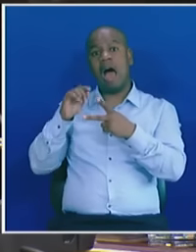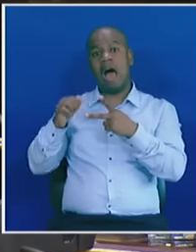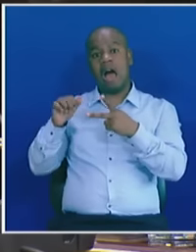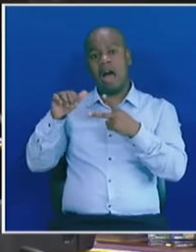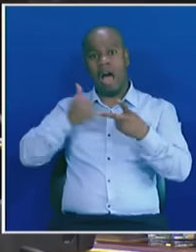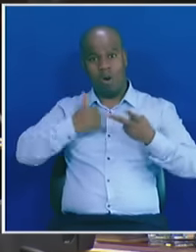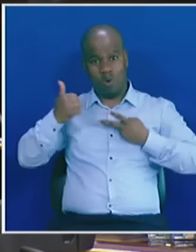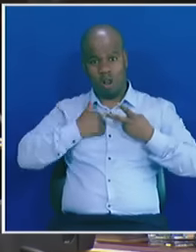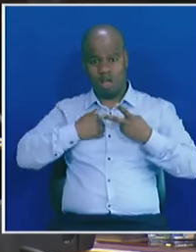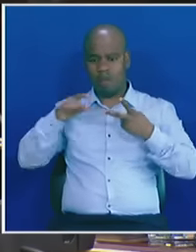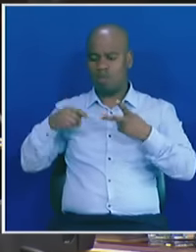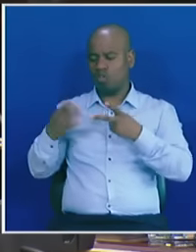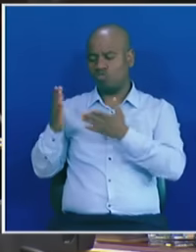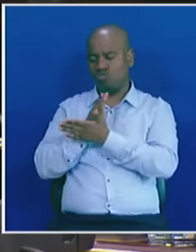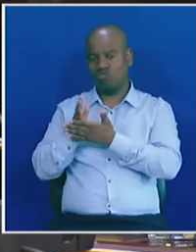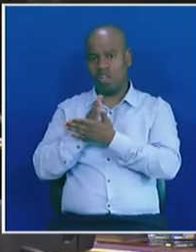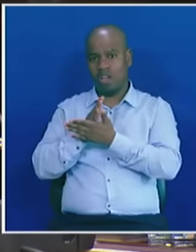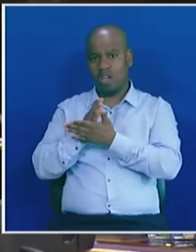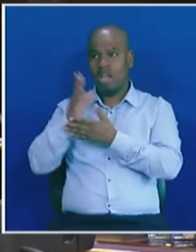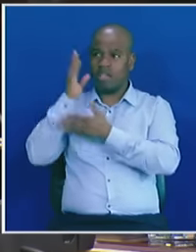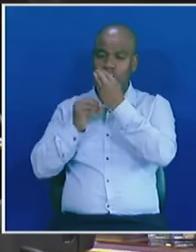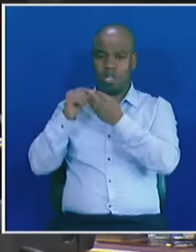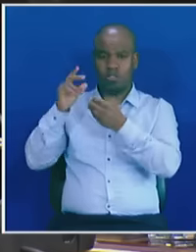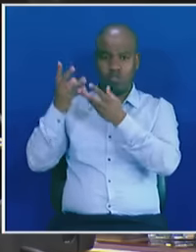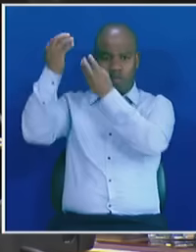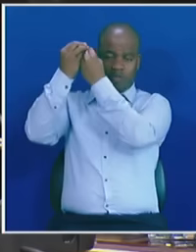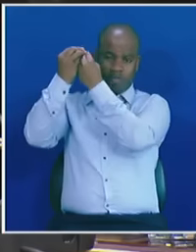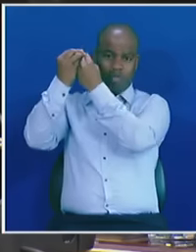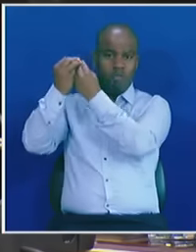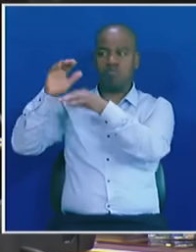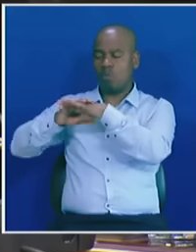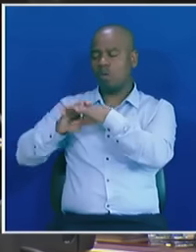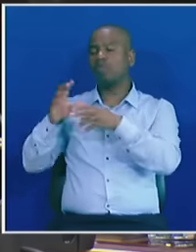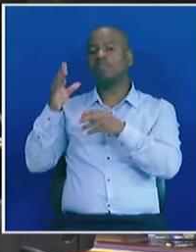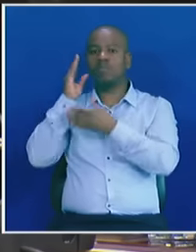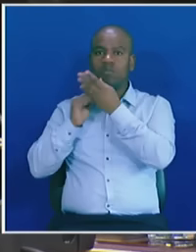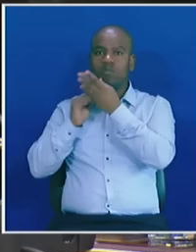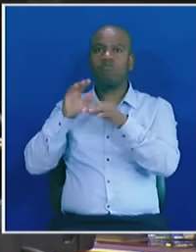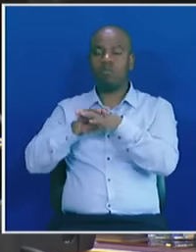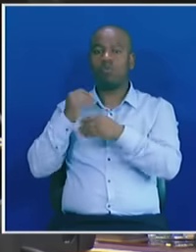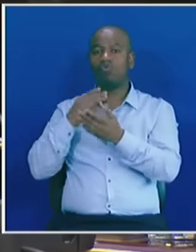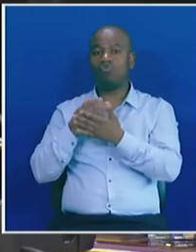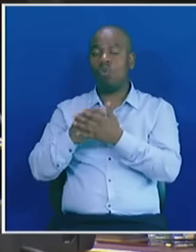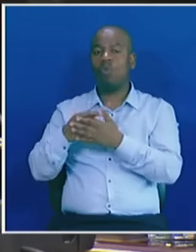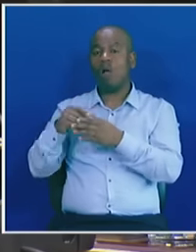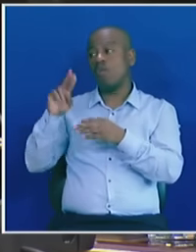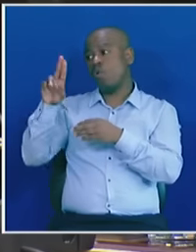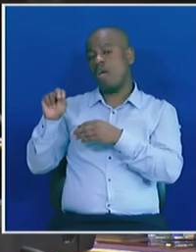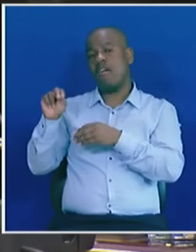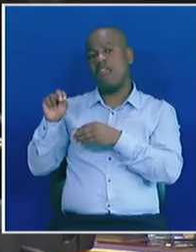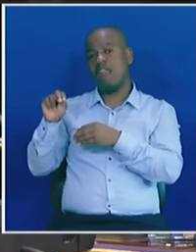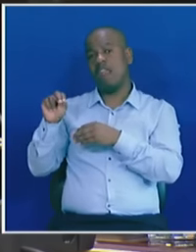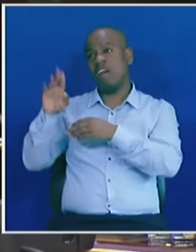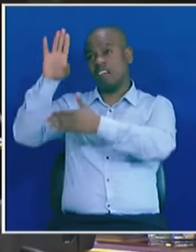relating to sharing of experience with North Korea, but it might also be that these experiences relate to the violation of the United Nations